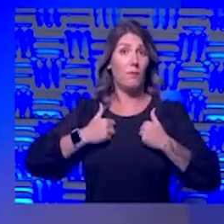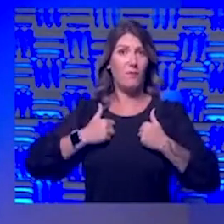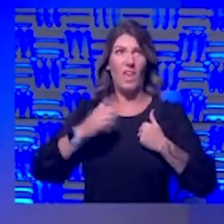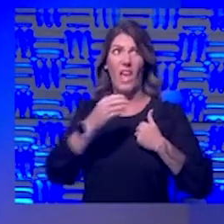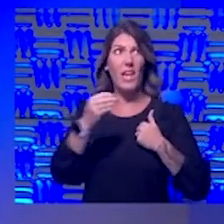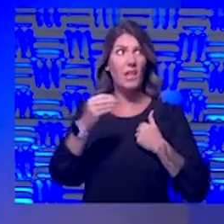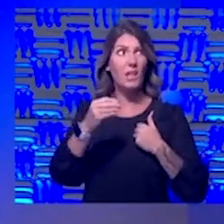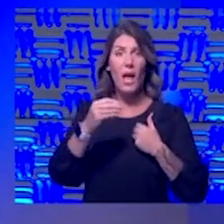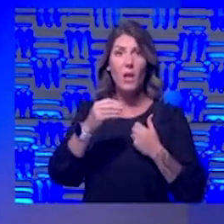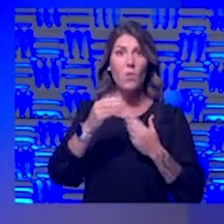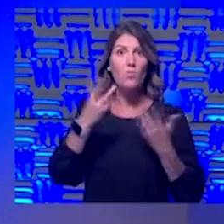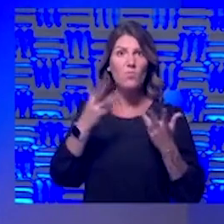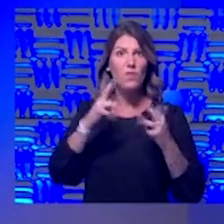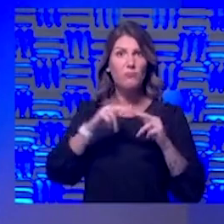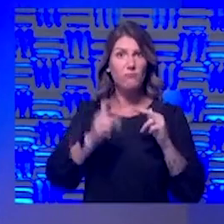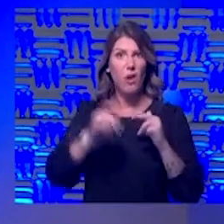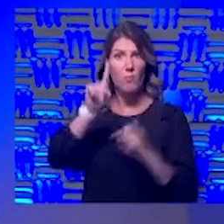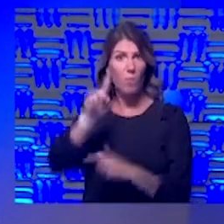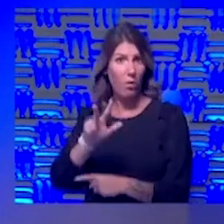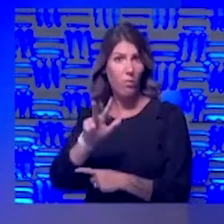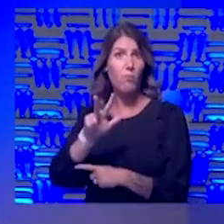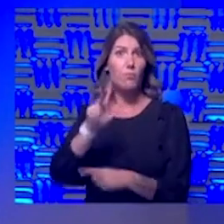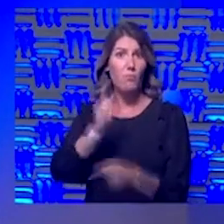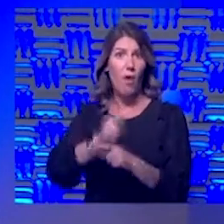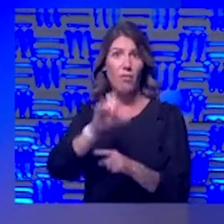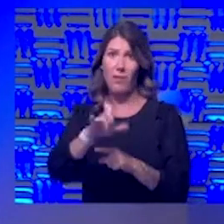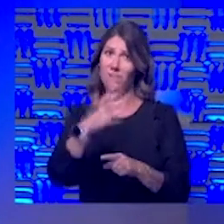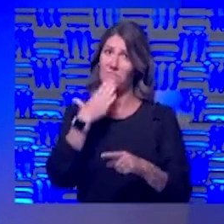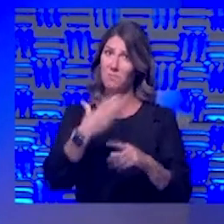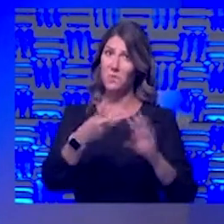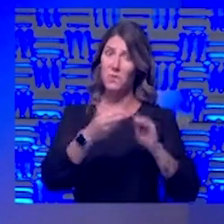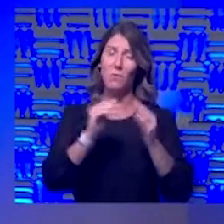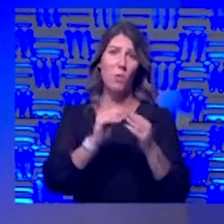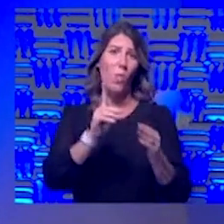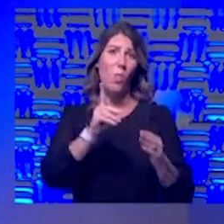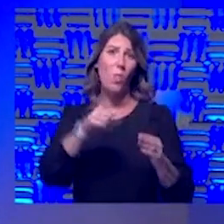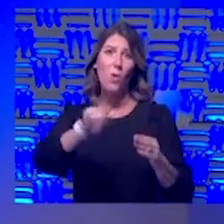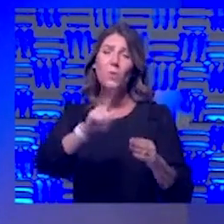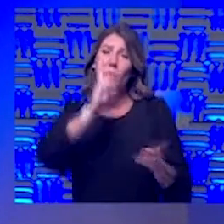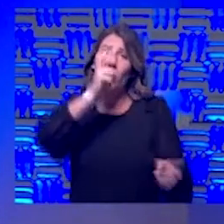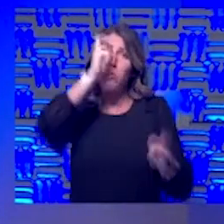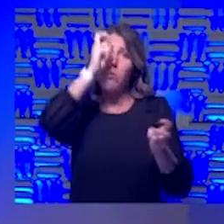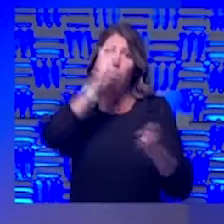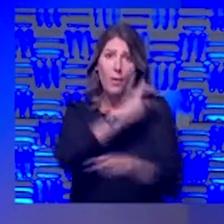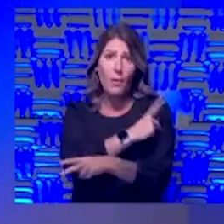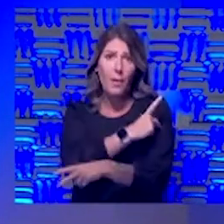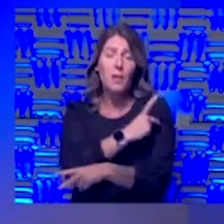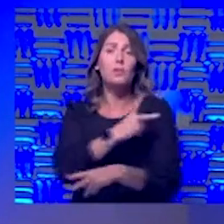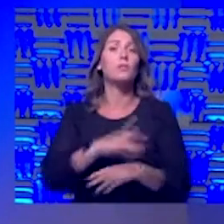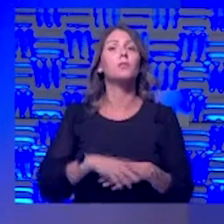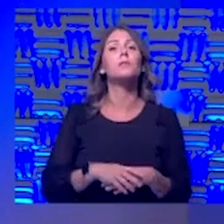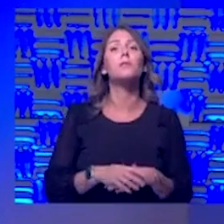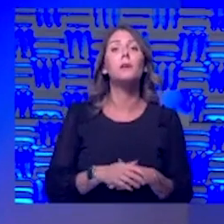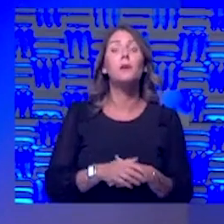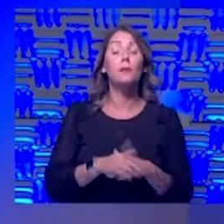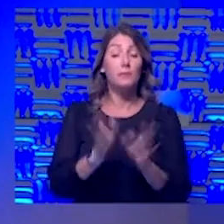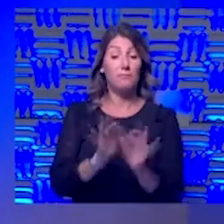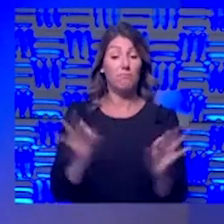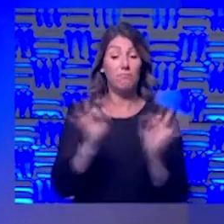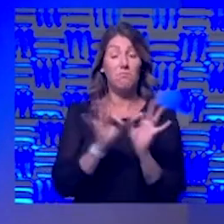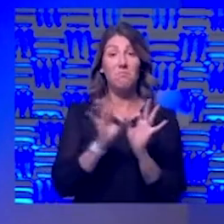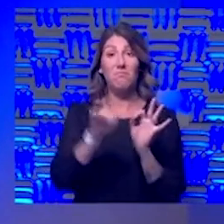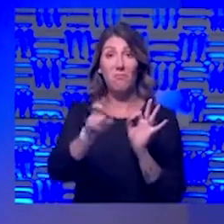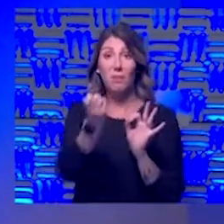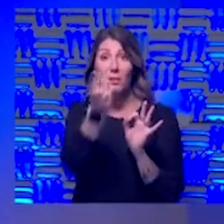third. I mean, that's a big number. It was good. And these were, again, critically ill patients. These were very sick. So it's interesting to note, too, however, that